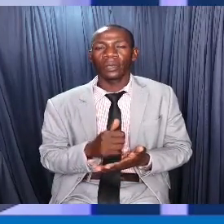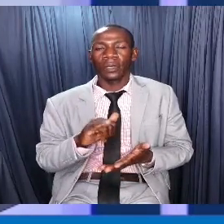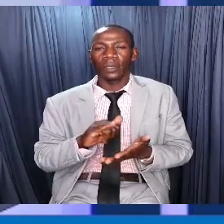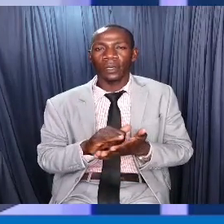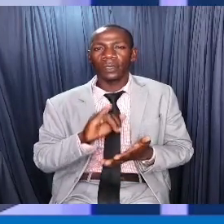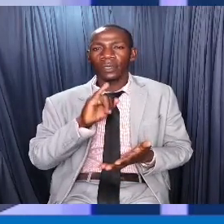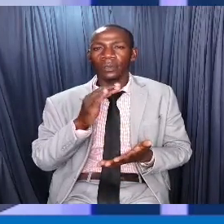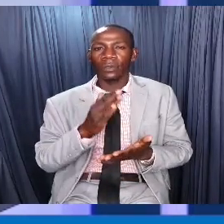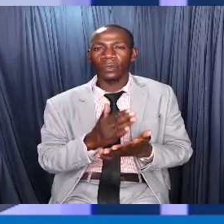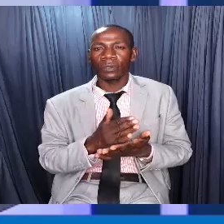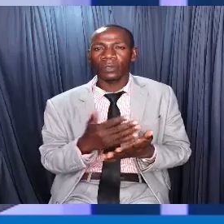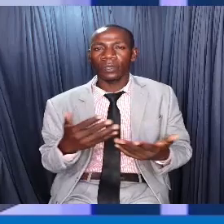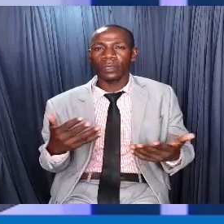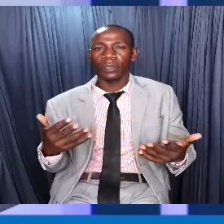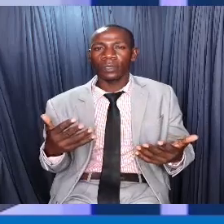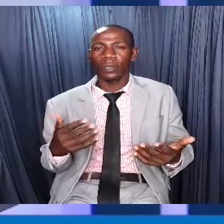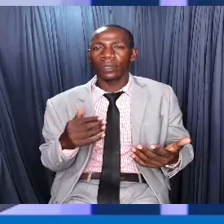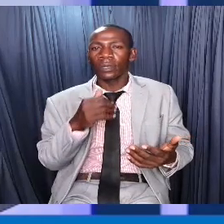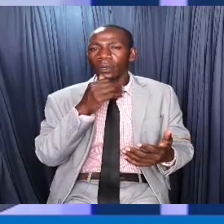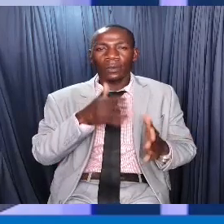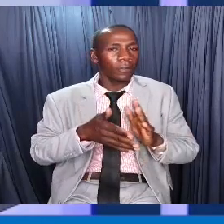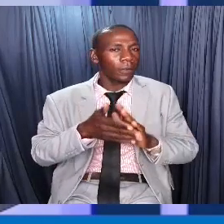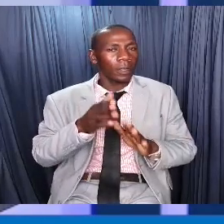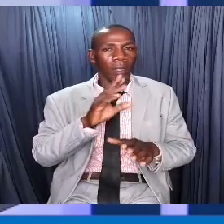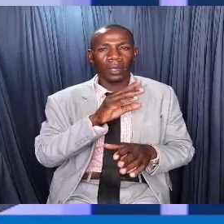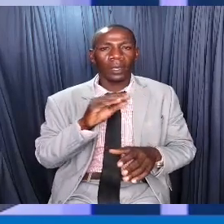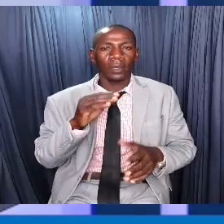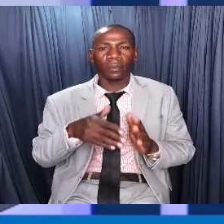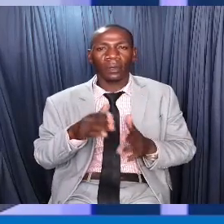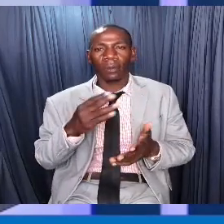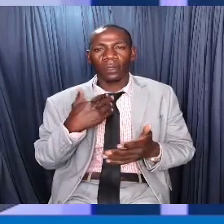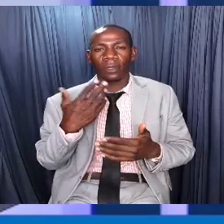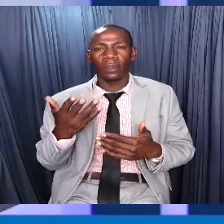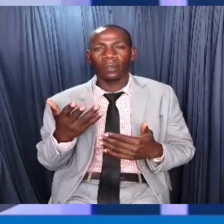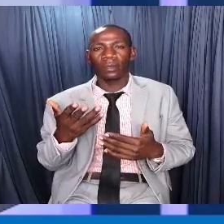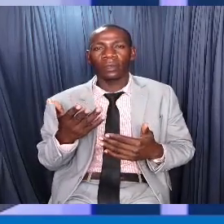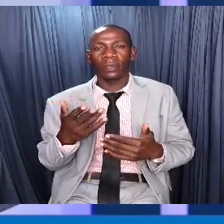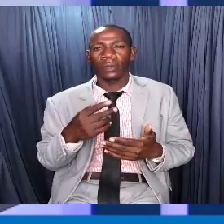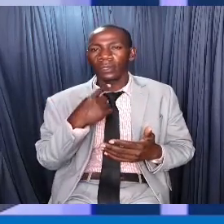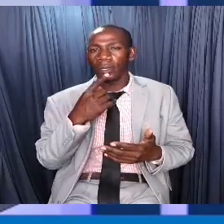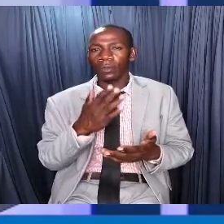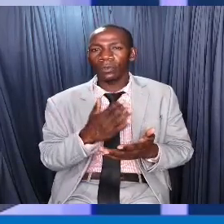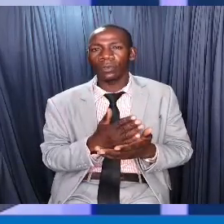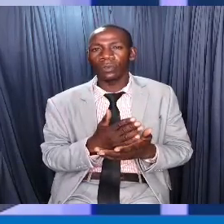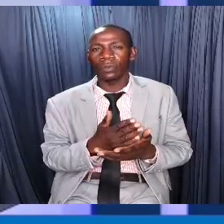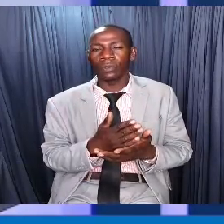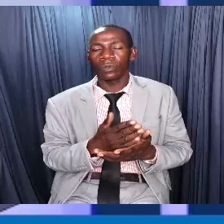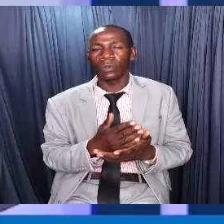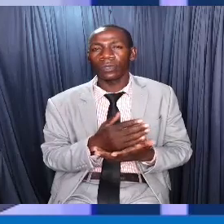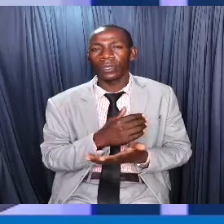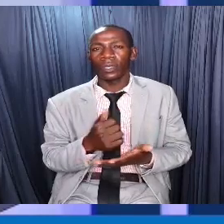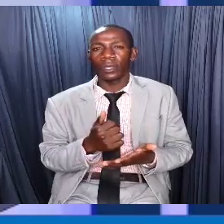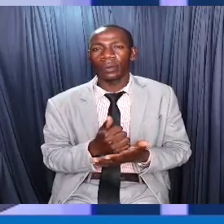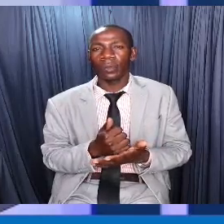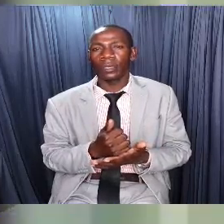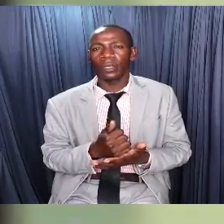kweli. Because this is a truth here. Aya asema hakukimbia na alikimbia. Now if he says he never fled but he fled away. Akasema kweli? He said the truth. Bwana Yesu asifiwe